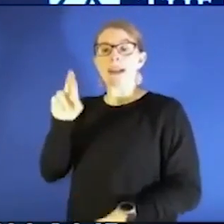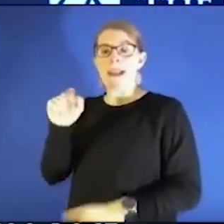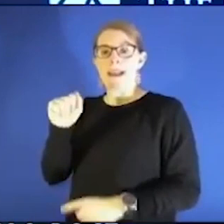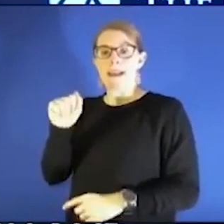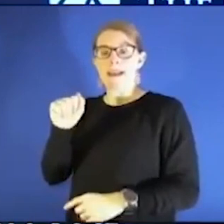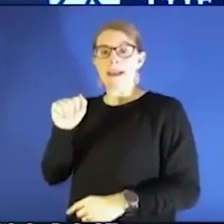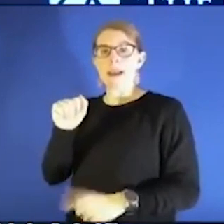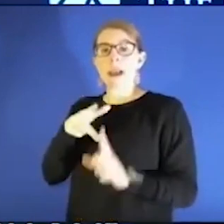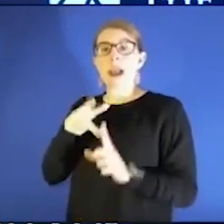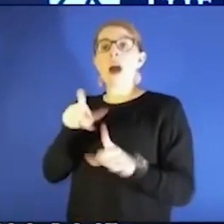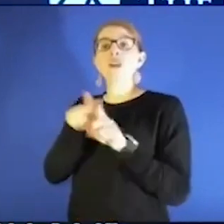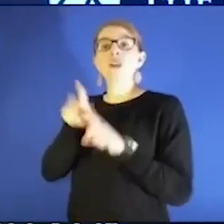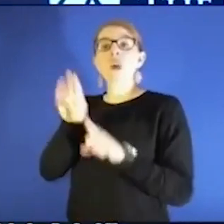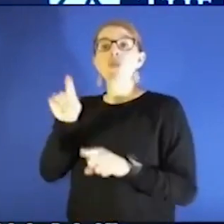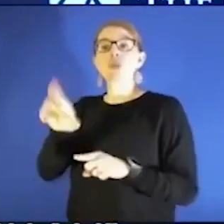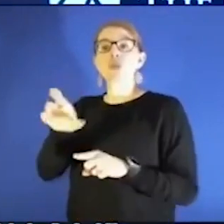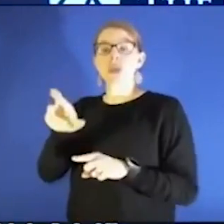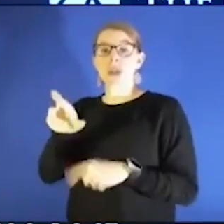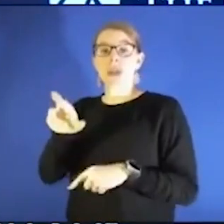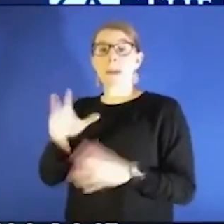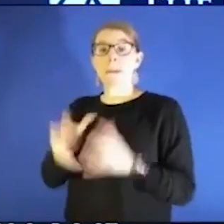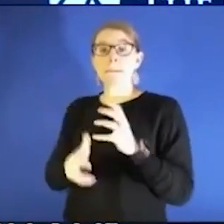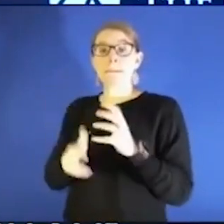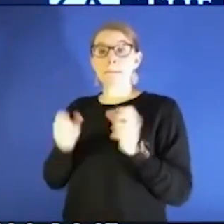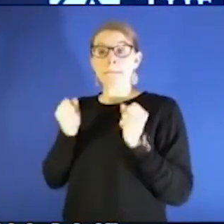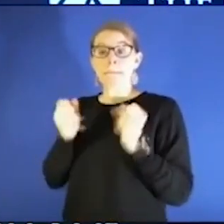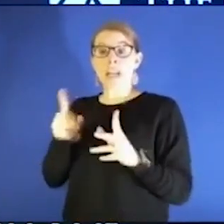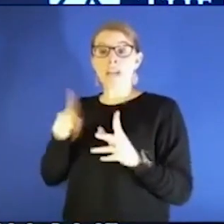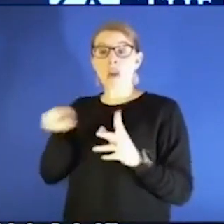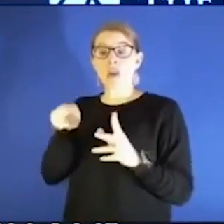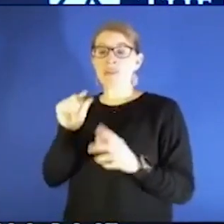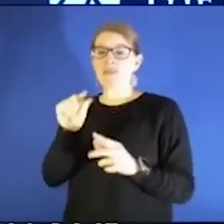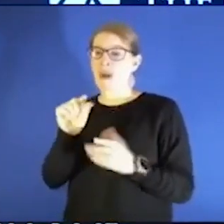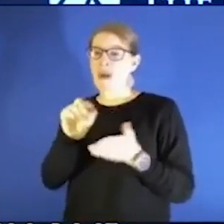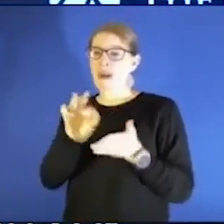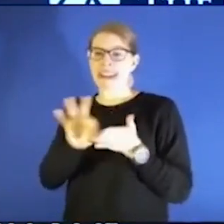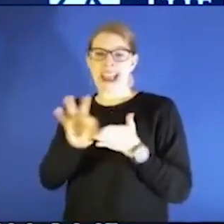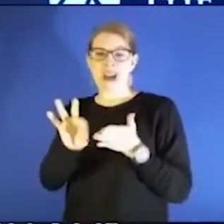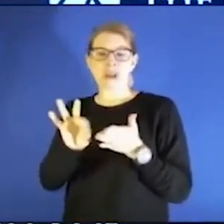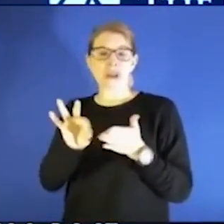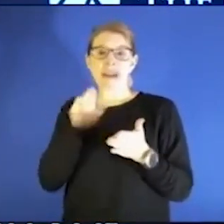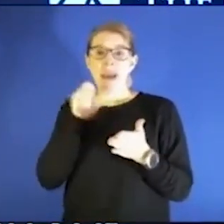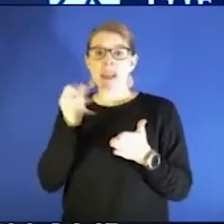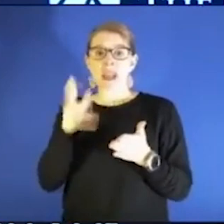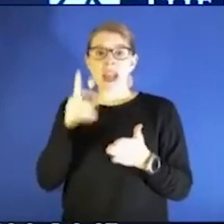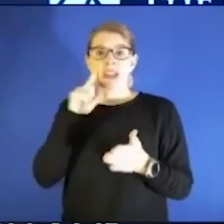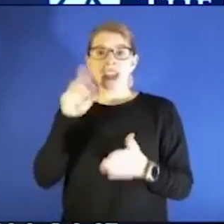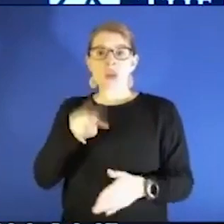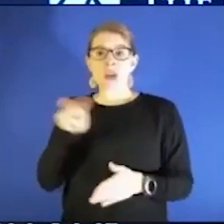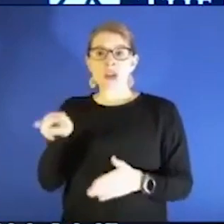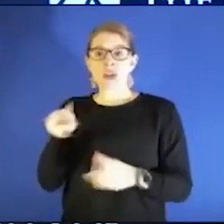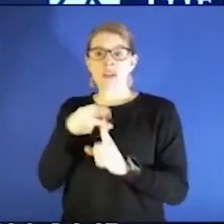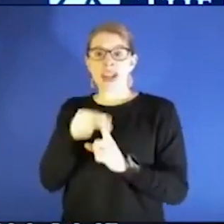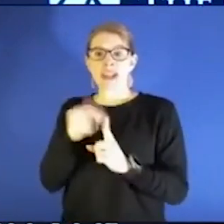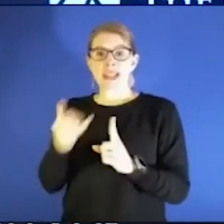boosted. And the volume of those are the really small count. So I think we had 22 vaccinated today. We have 129 in